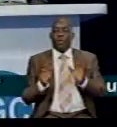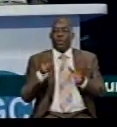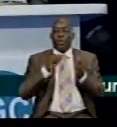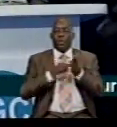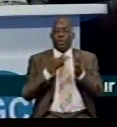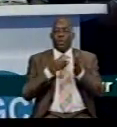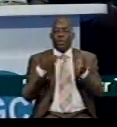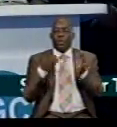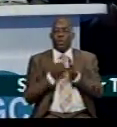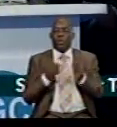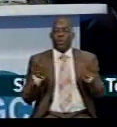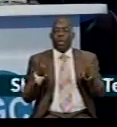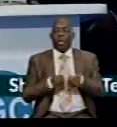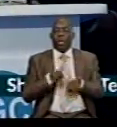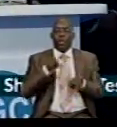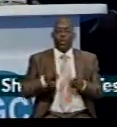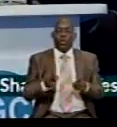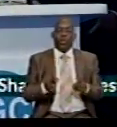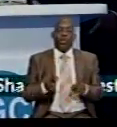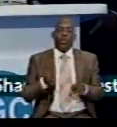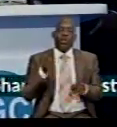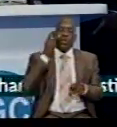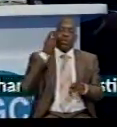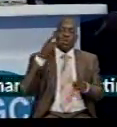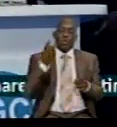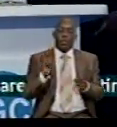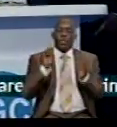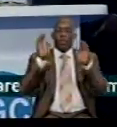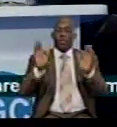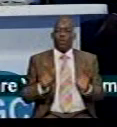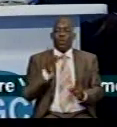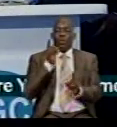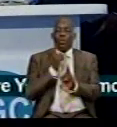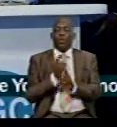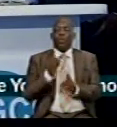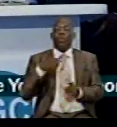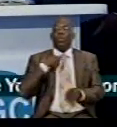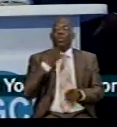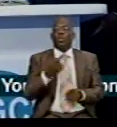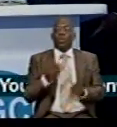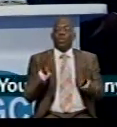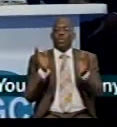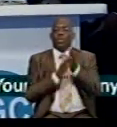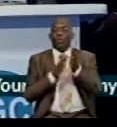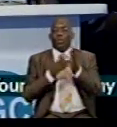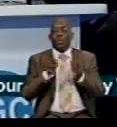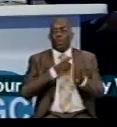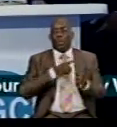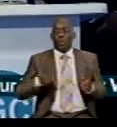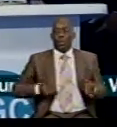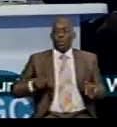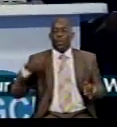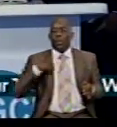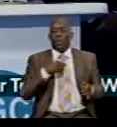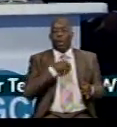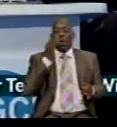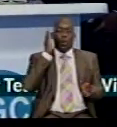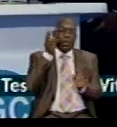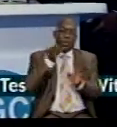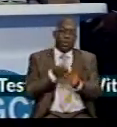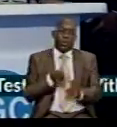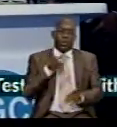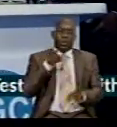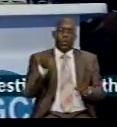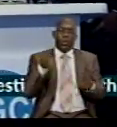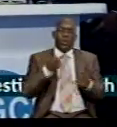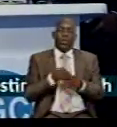you discover the miracle, quand vous découvrez le miracle, just say, praise the Lord. Dites seulement, gloire à Dieu. We are going to join you in the praises. Nous nous joignons à vous dans la